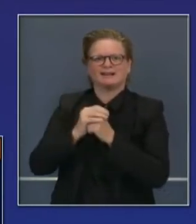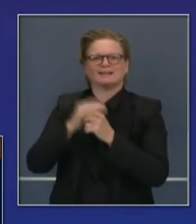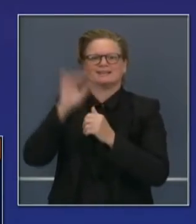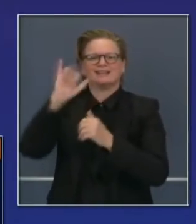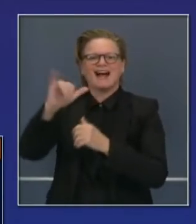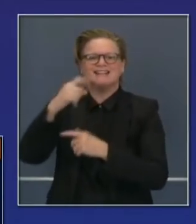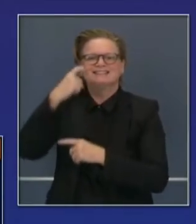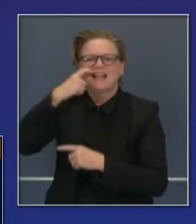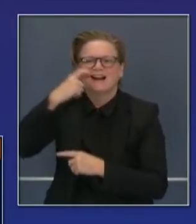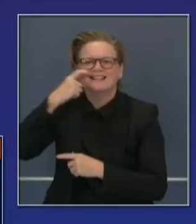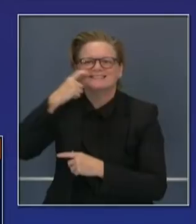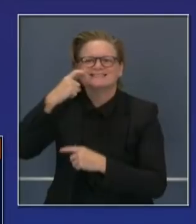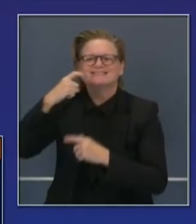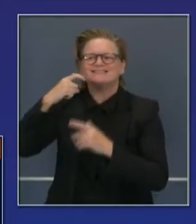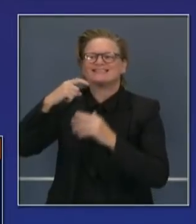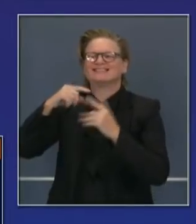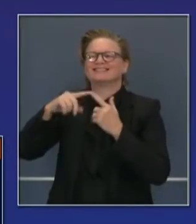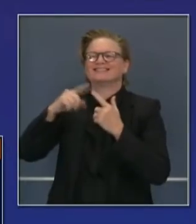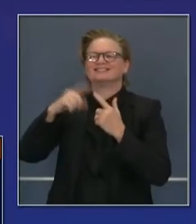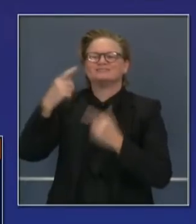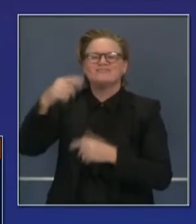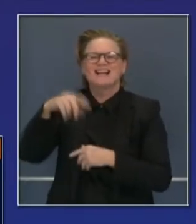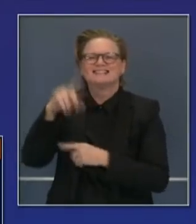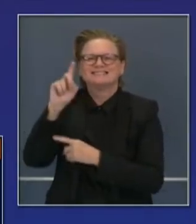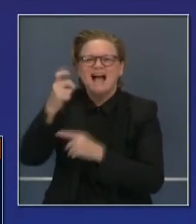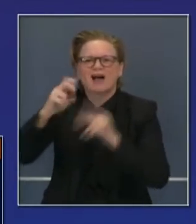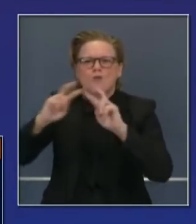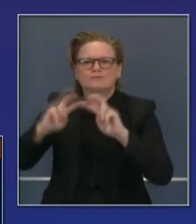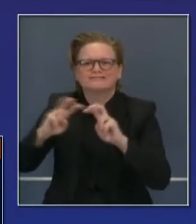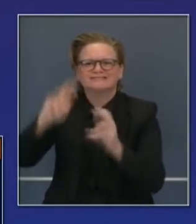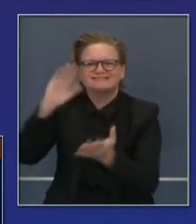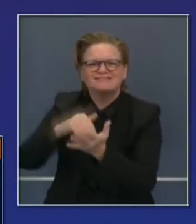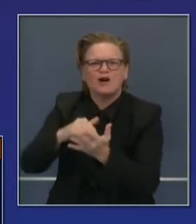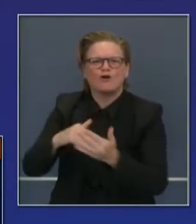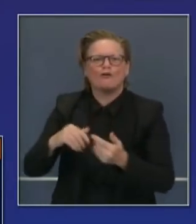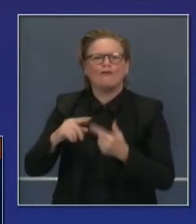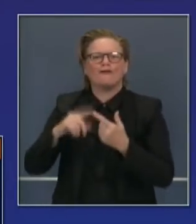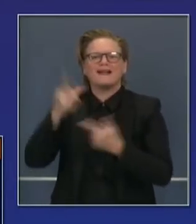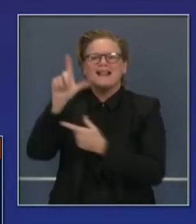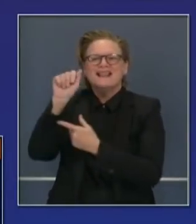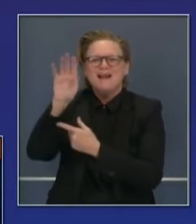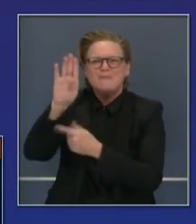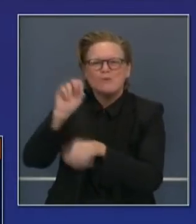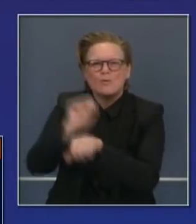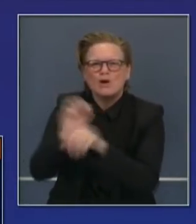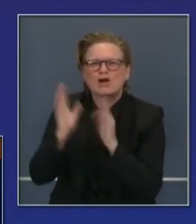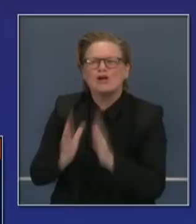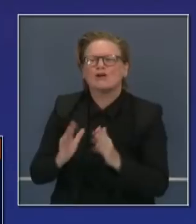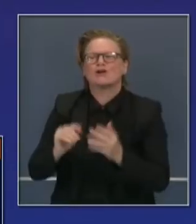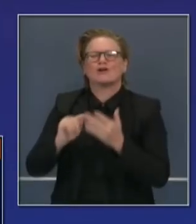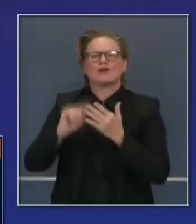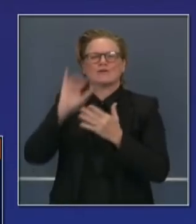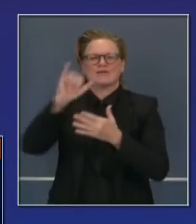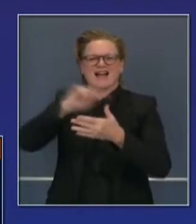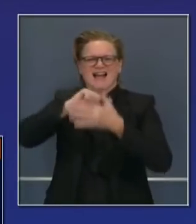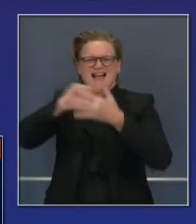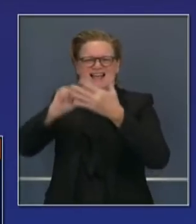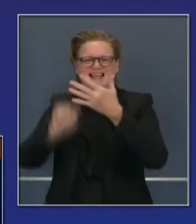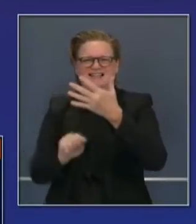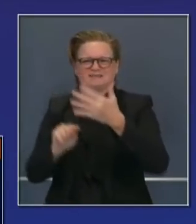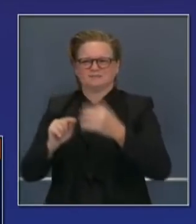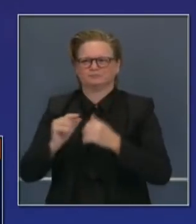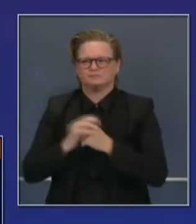and pharmacy staffs, particularly working in settings in those higher tiers. So that's the